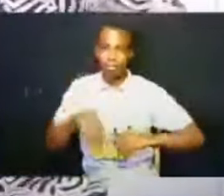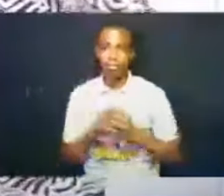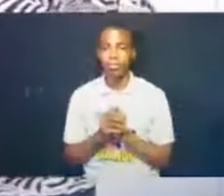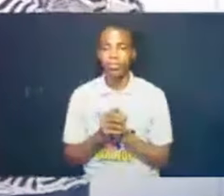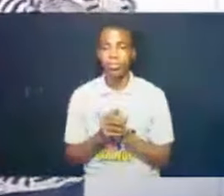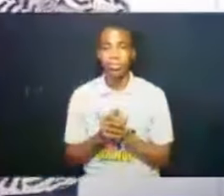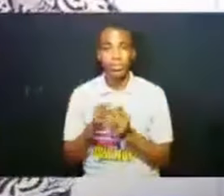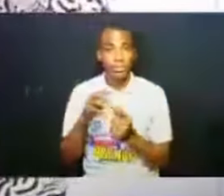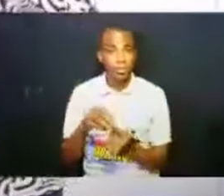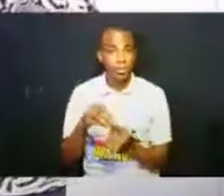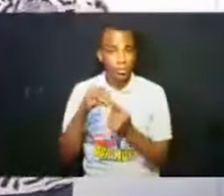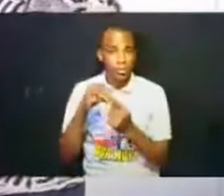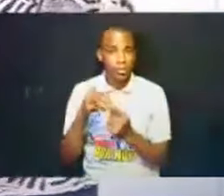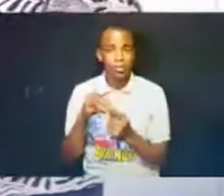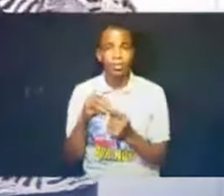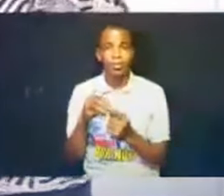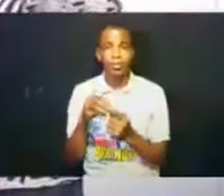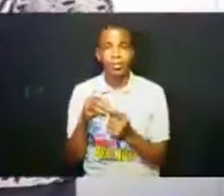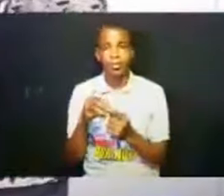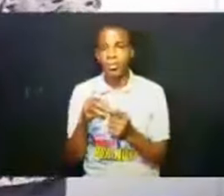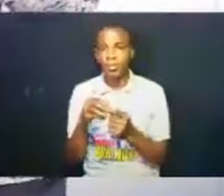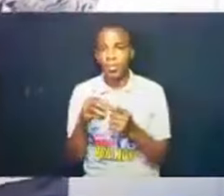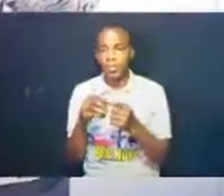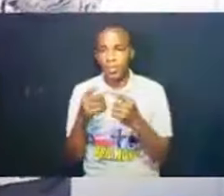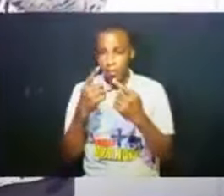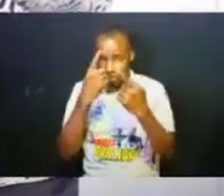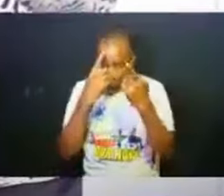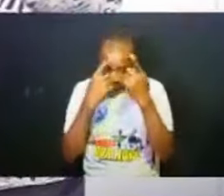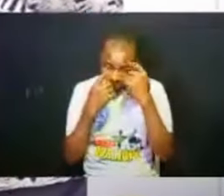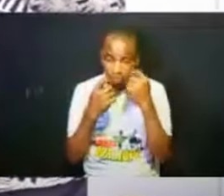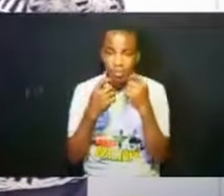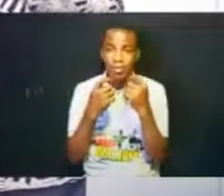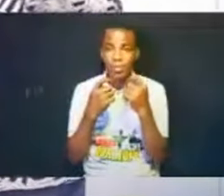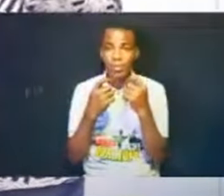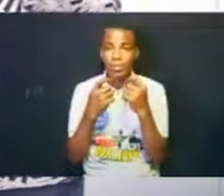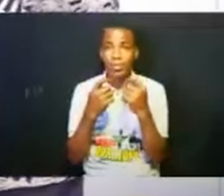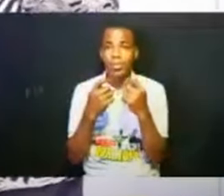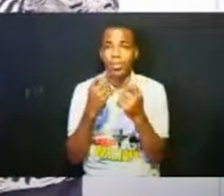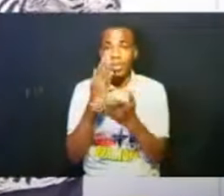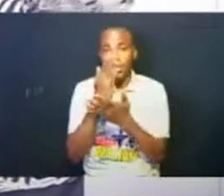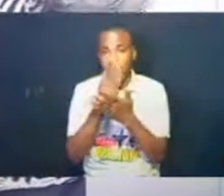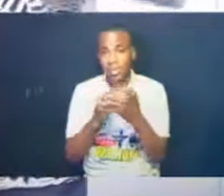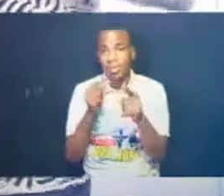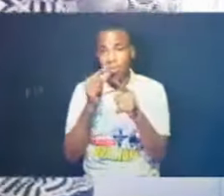ye. Especially ititire no because of this malady of the heart called bitterness. E sane ne fa akoma ehu